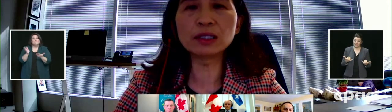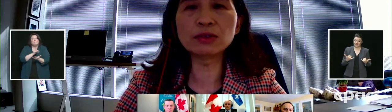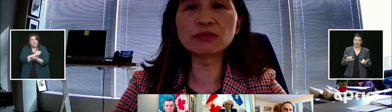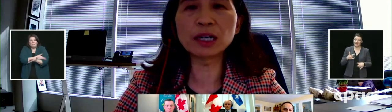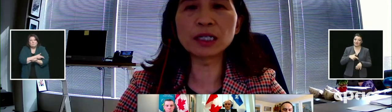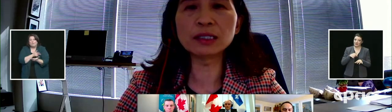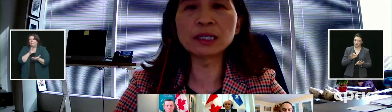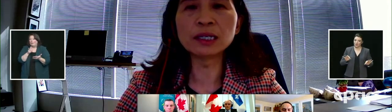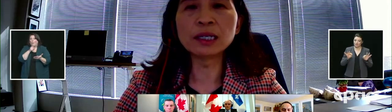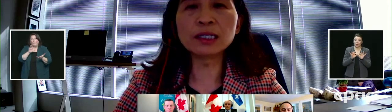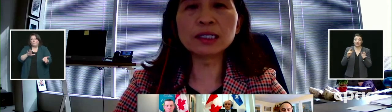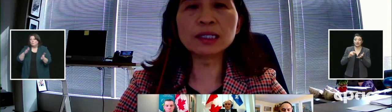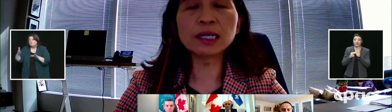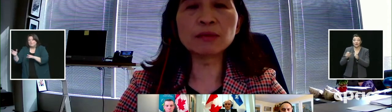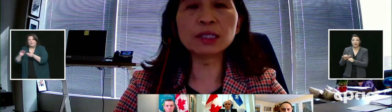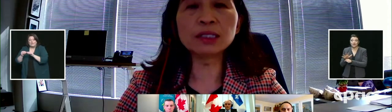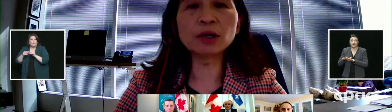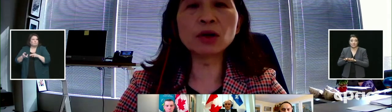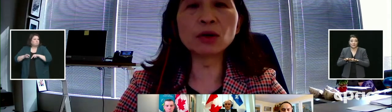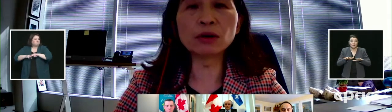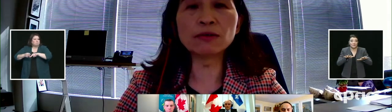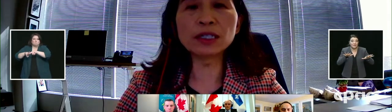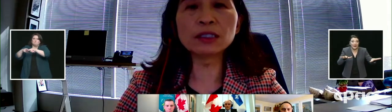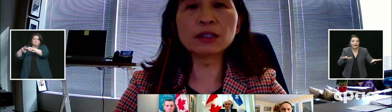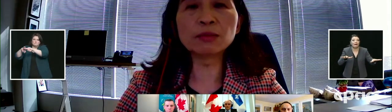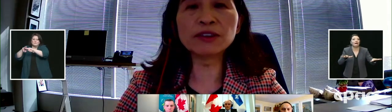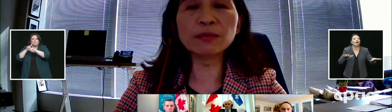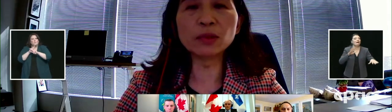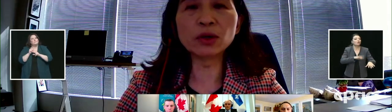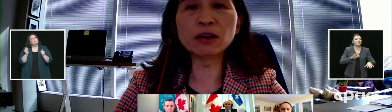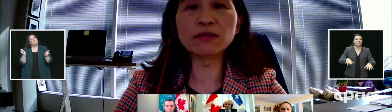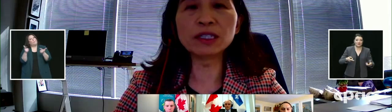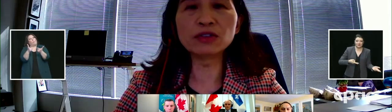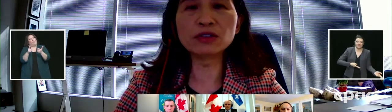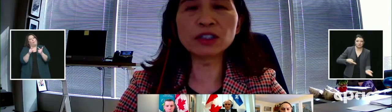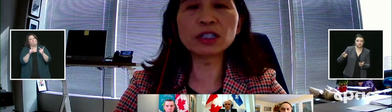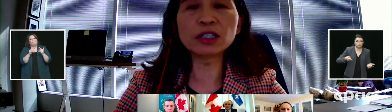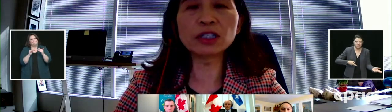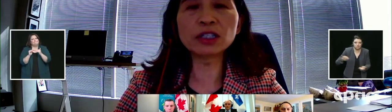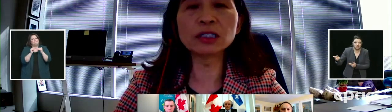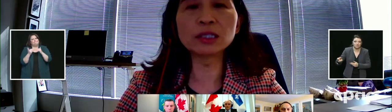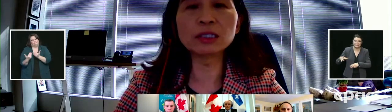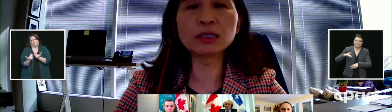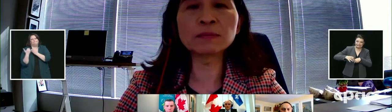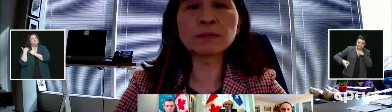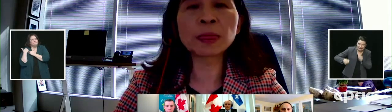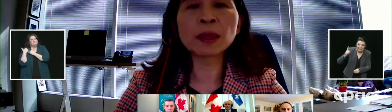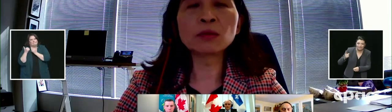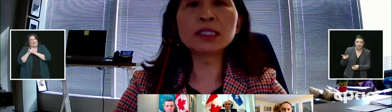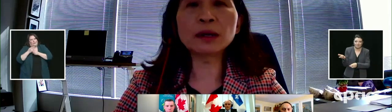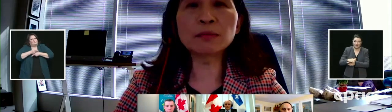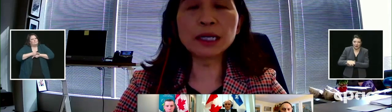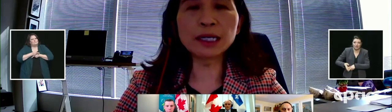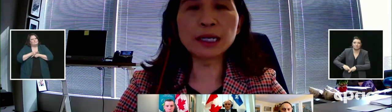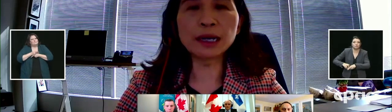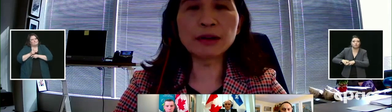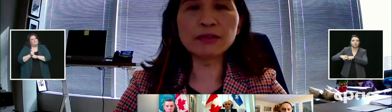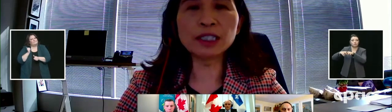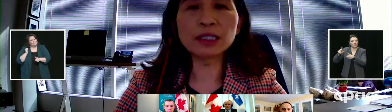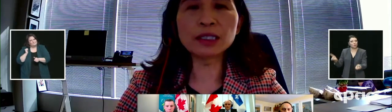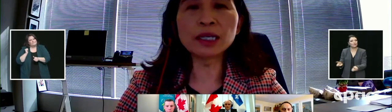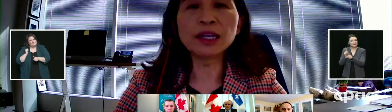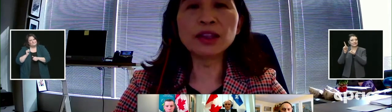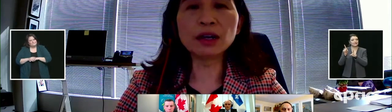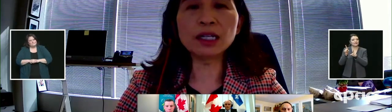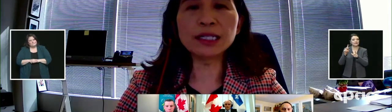continue to rise. It is incumbent upon all of us to prevent more of these tragic consequences. We're doubling our